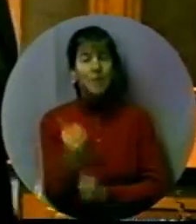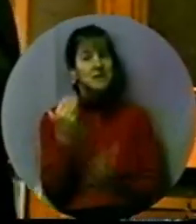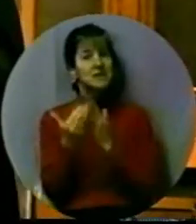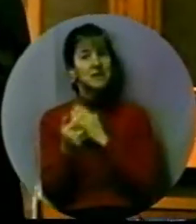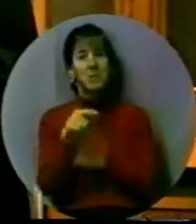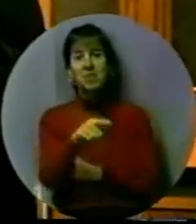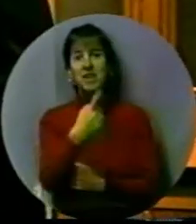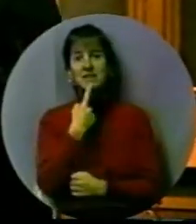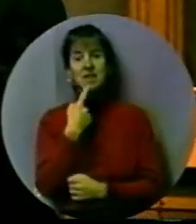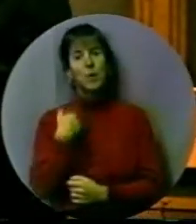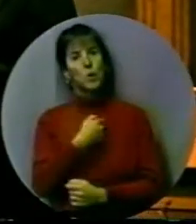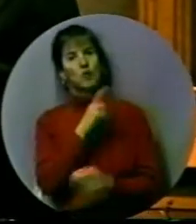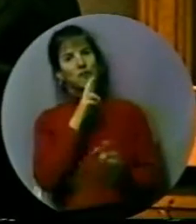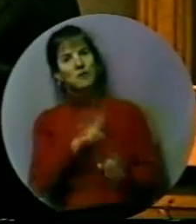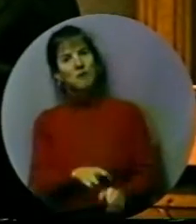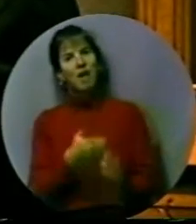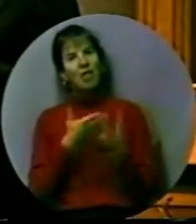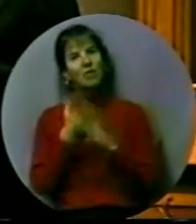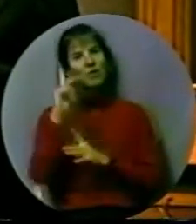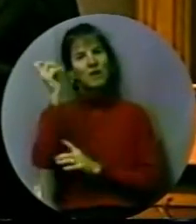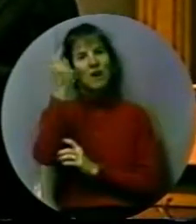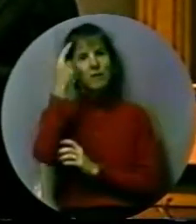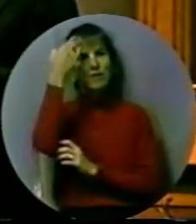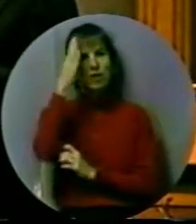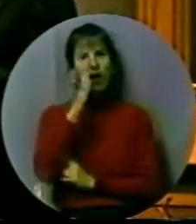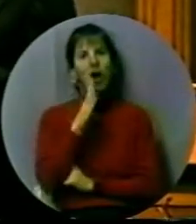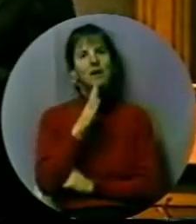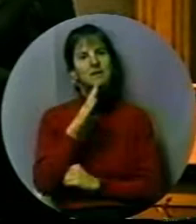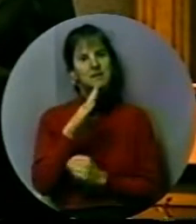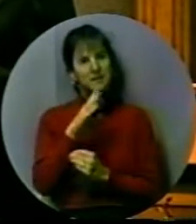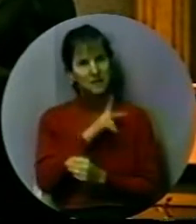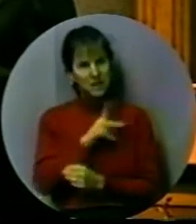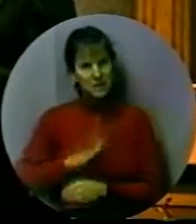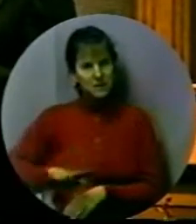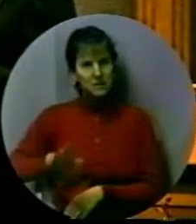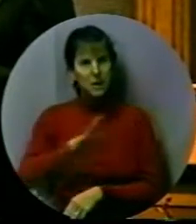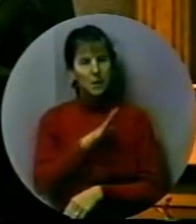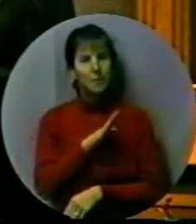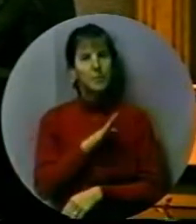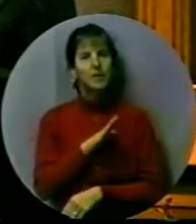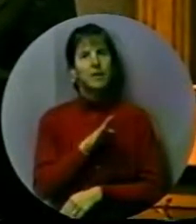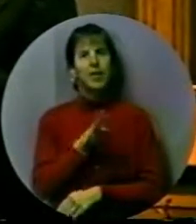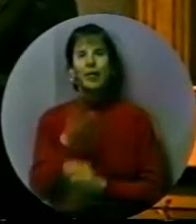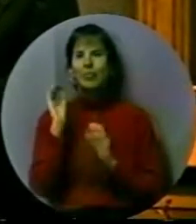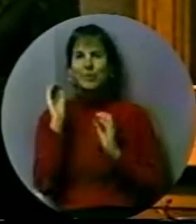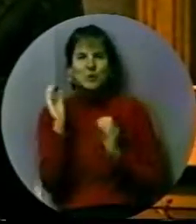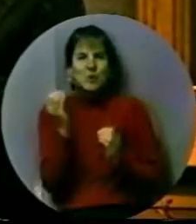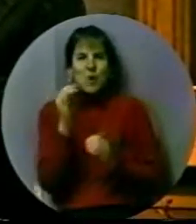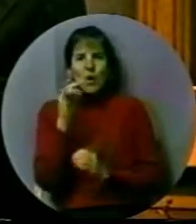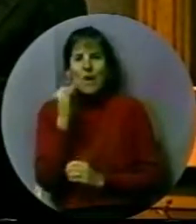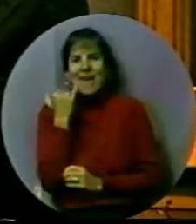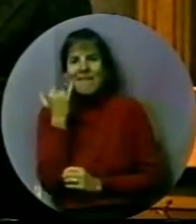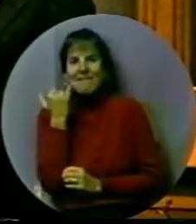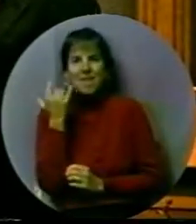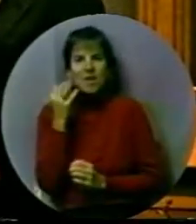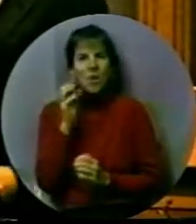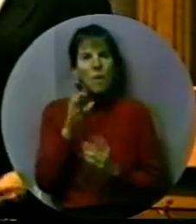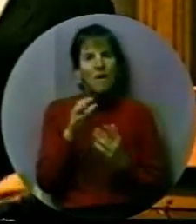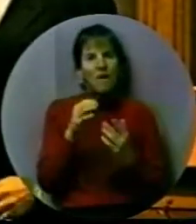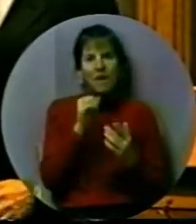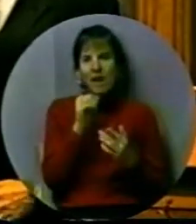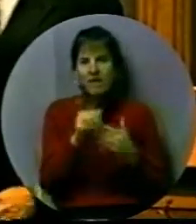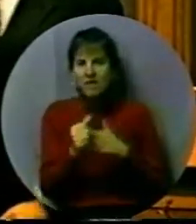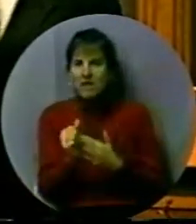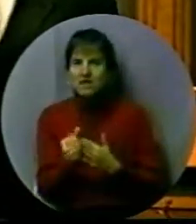say, we respond through the government of God's kingdom. There is no envy, implacability,